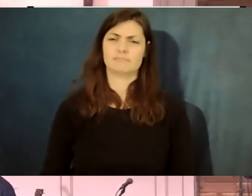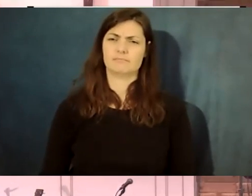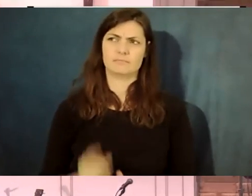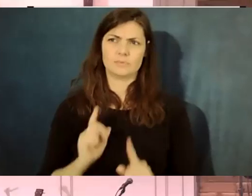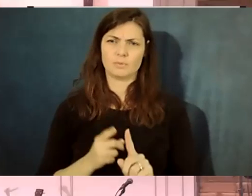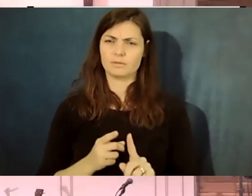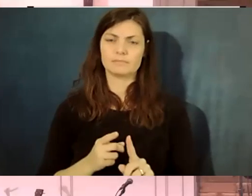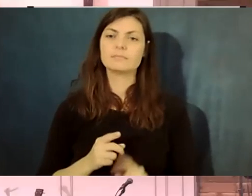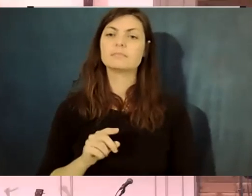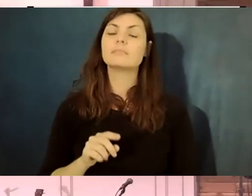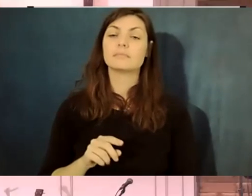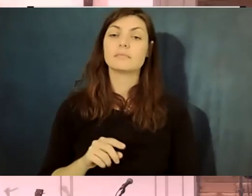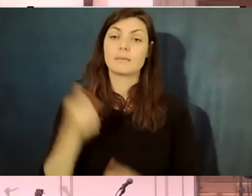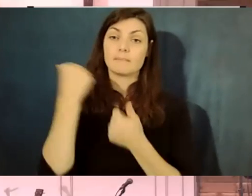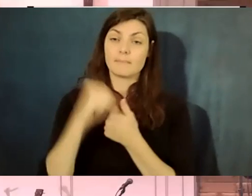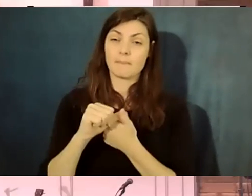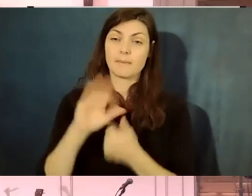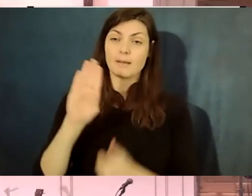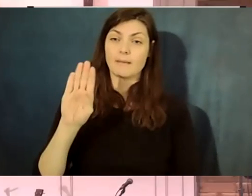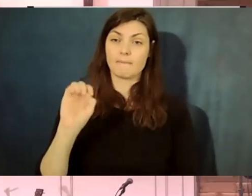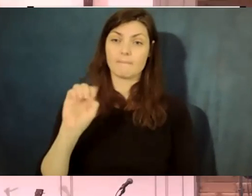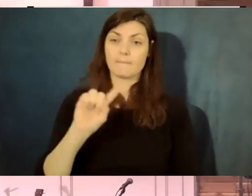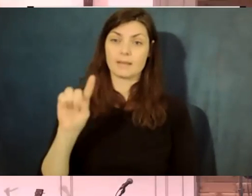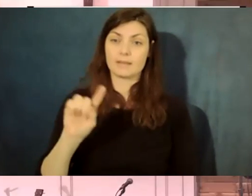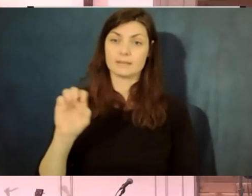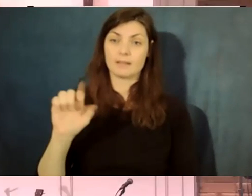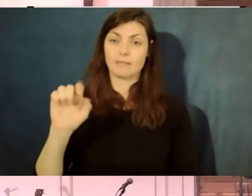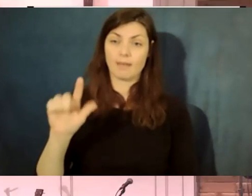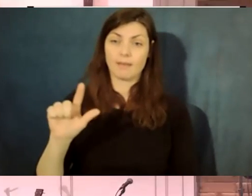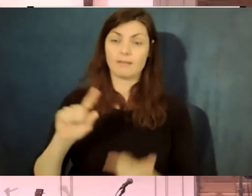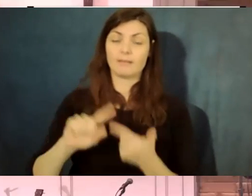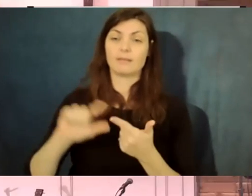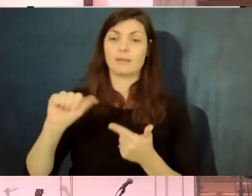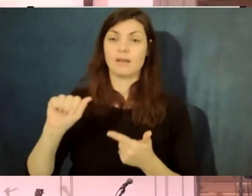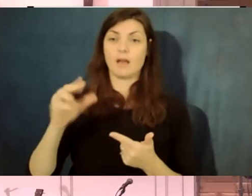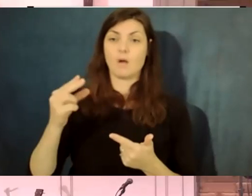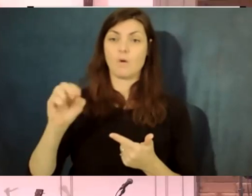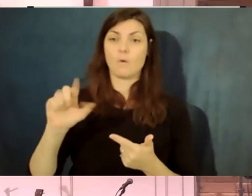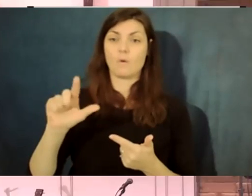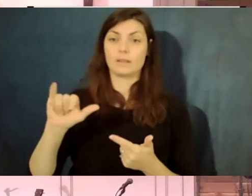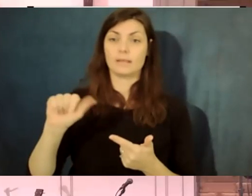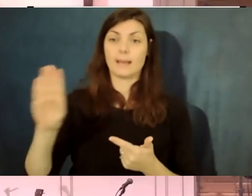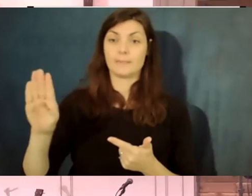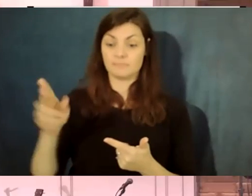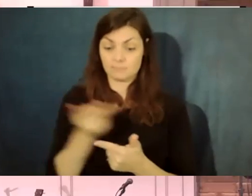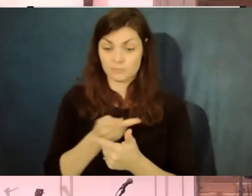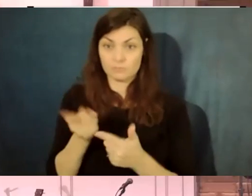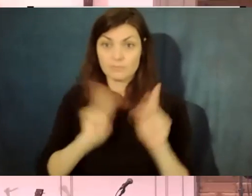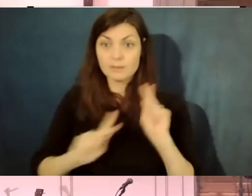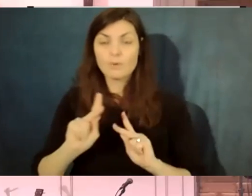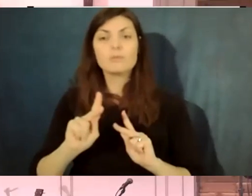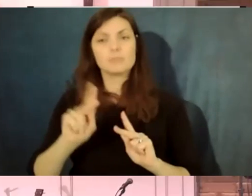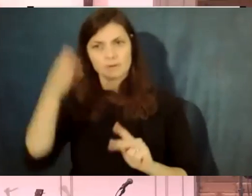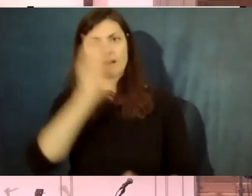Because Bezalel and Aholiab, we saw back in chapter 31, they were anointed by God to shape